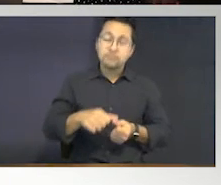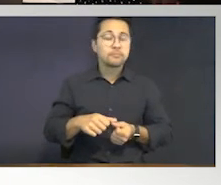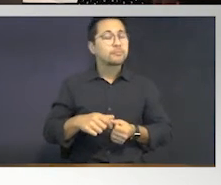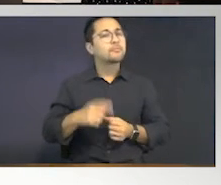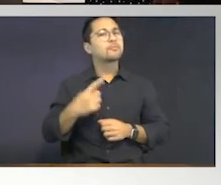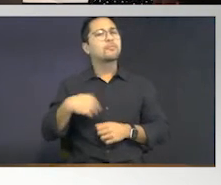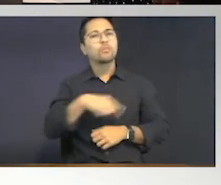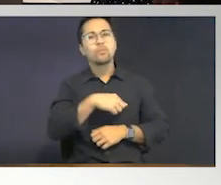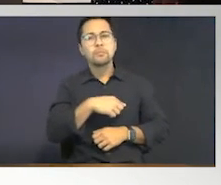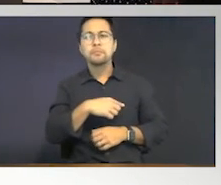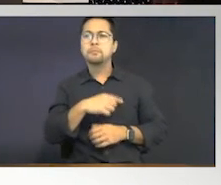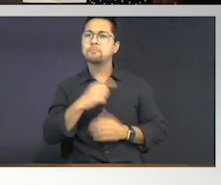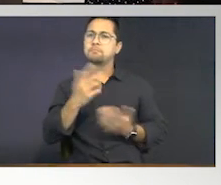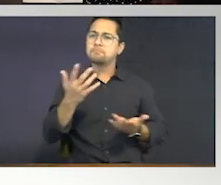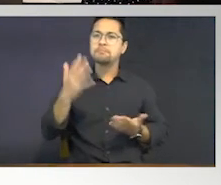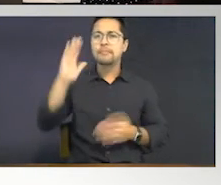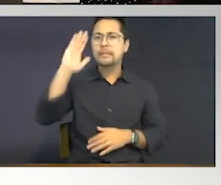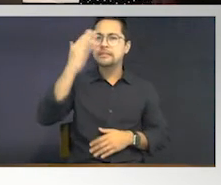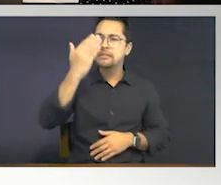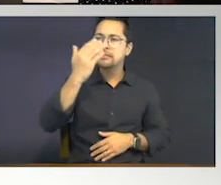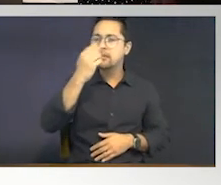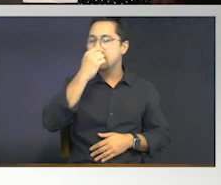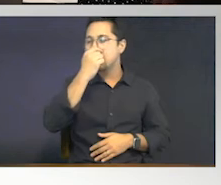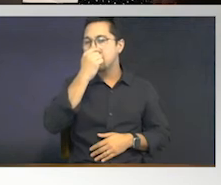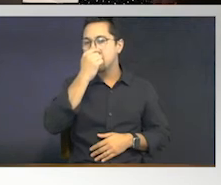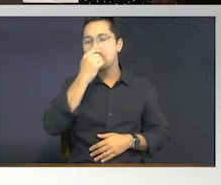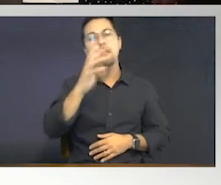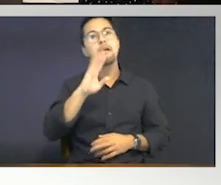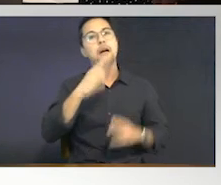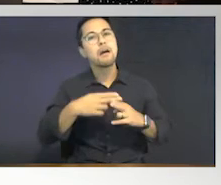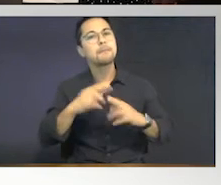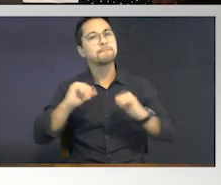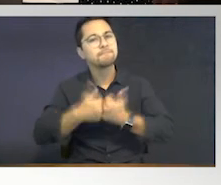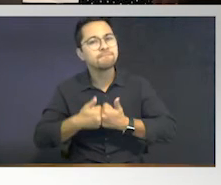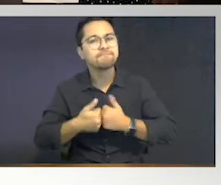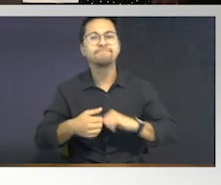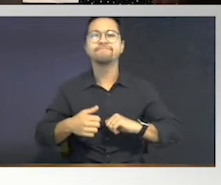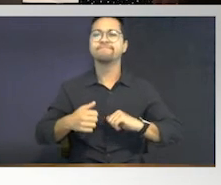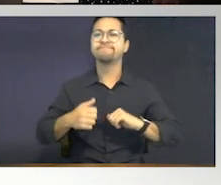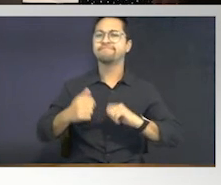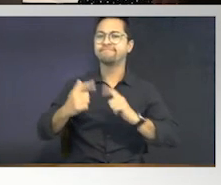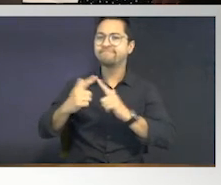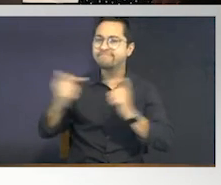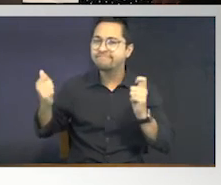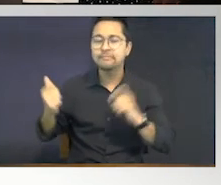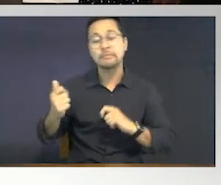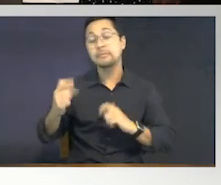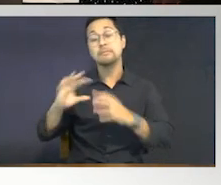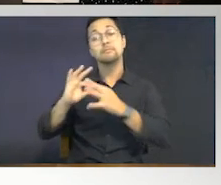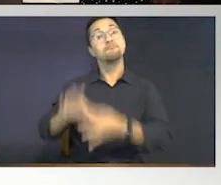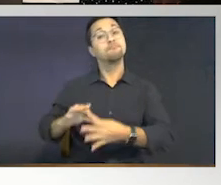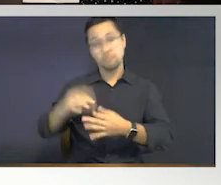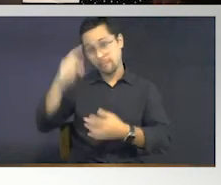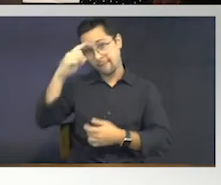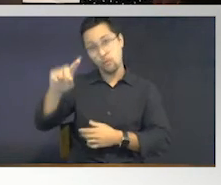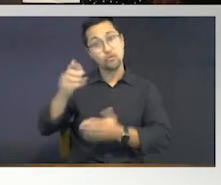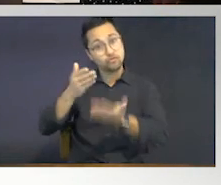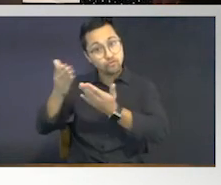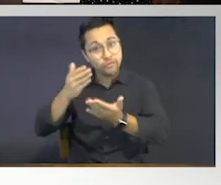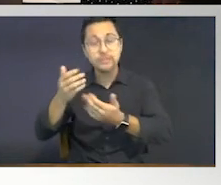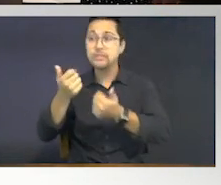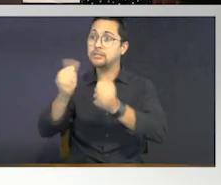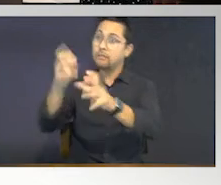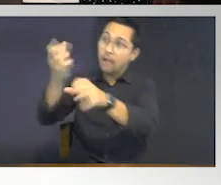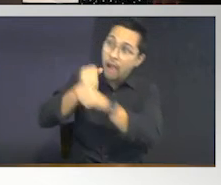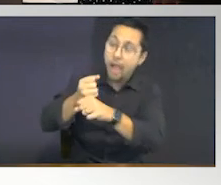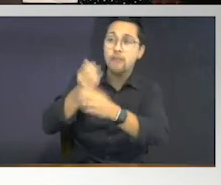always seem to talk about the challenges and all the things, especially when it comes to services and getting services, whether